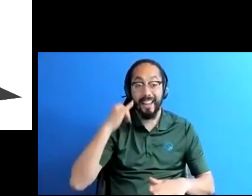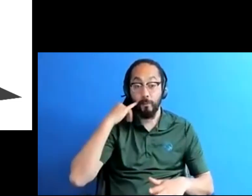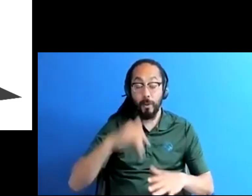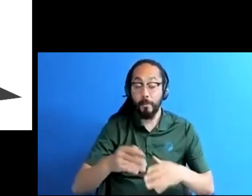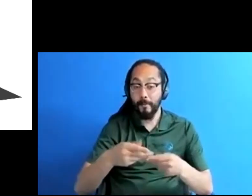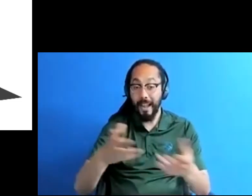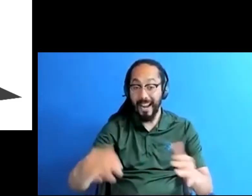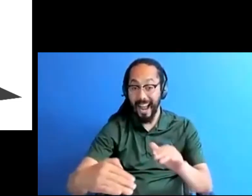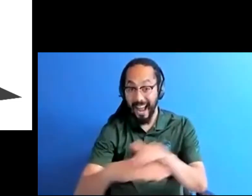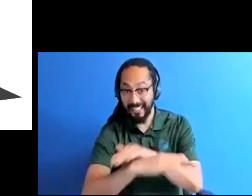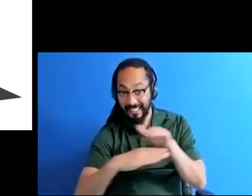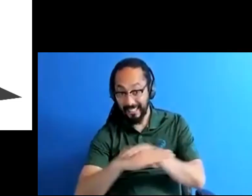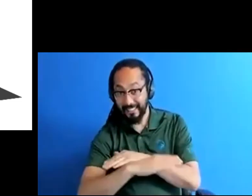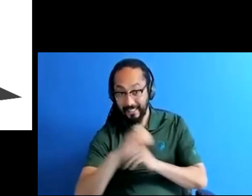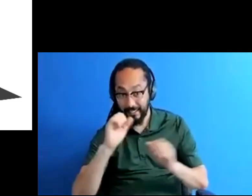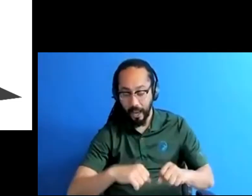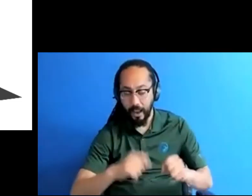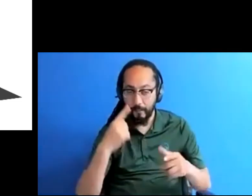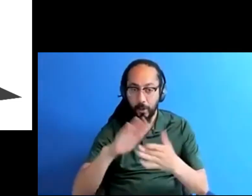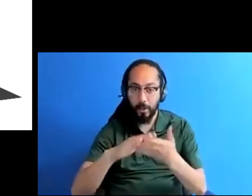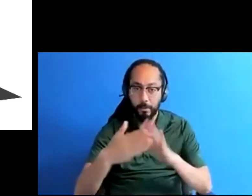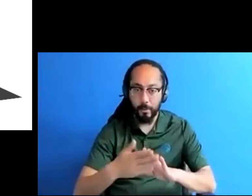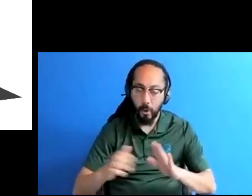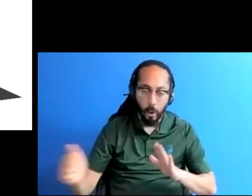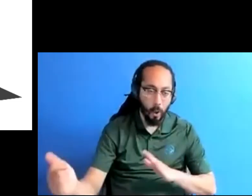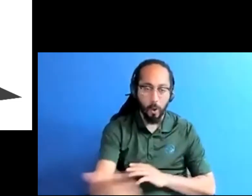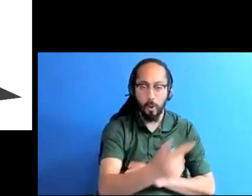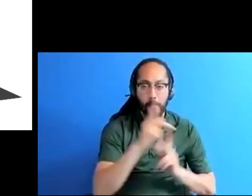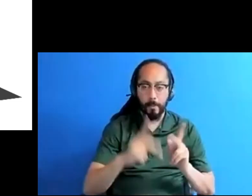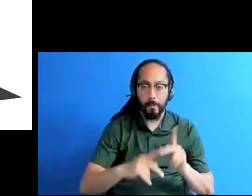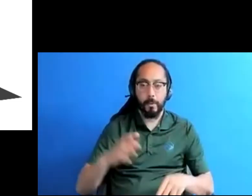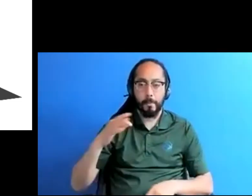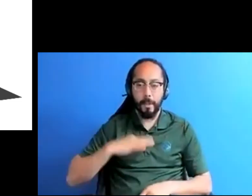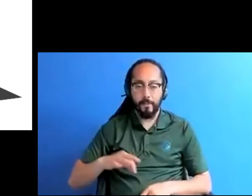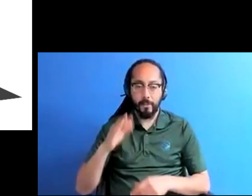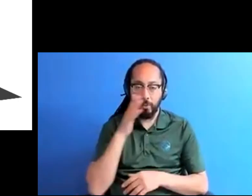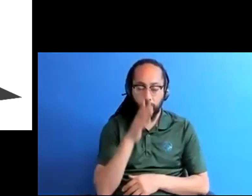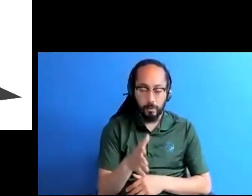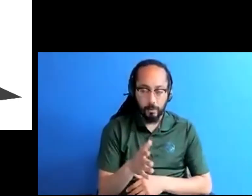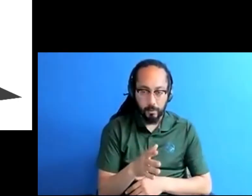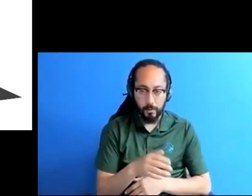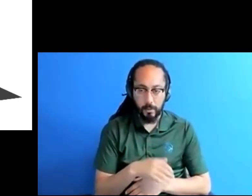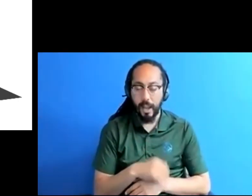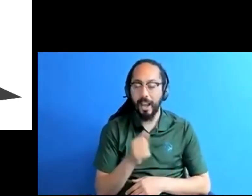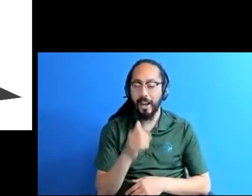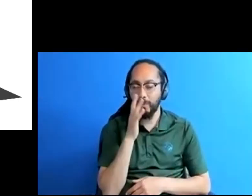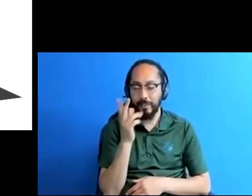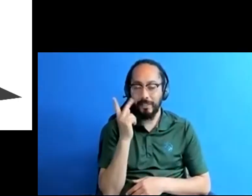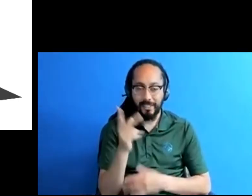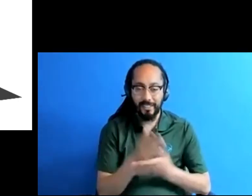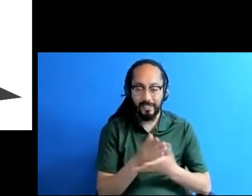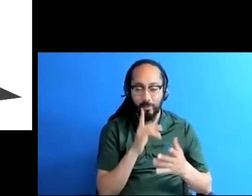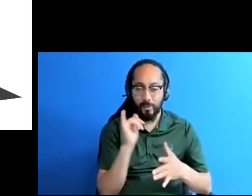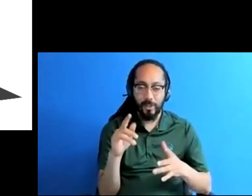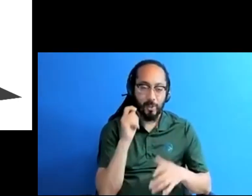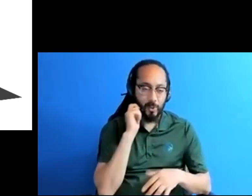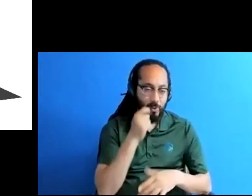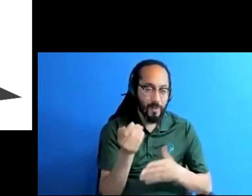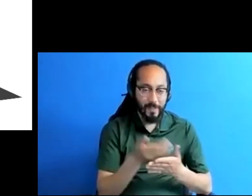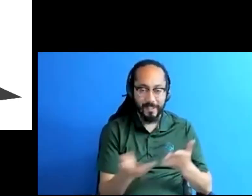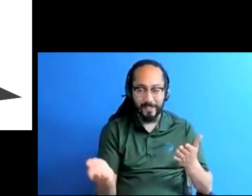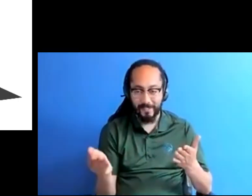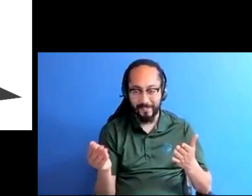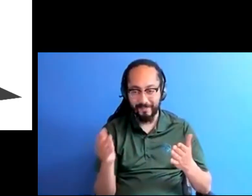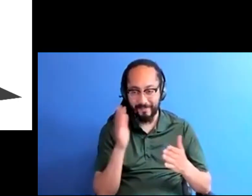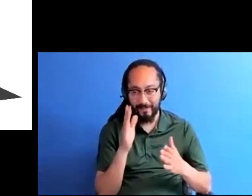for the community, everyone benefits, and we'll see some really great, cool stuff come out, which